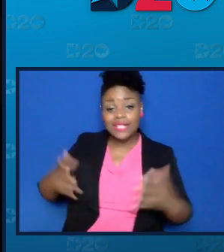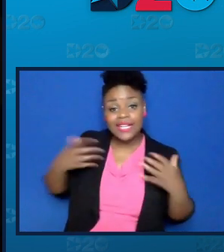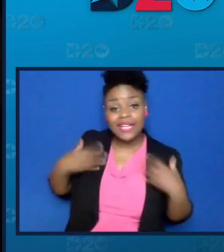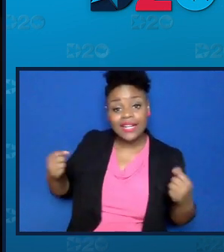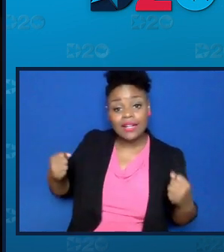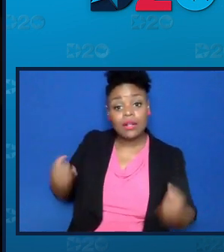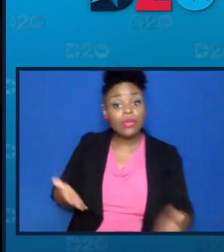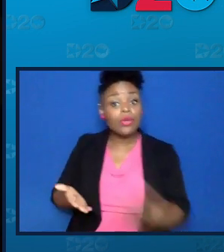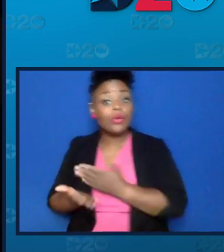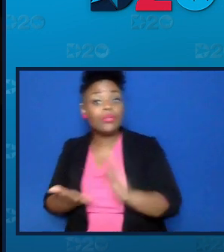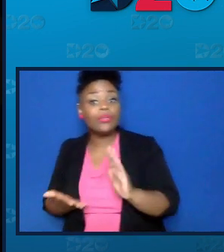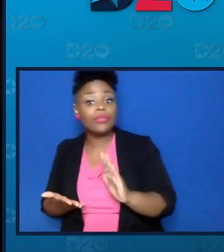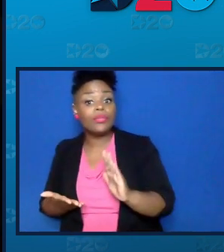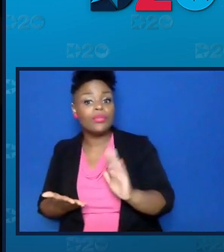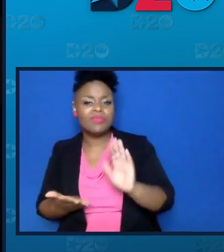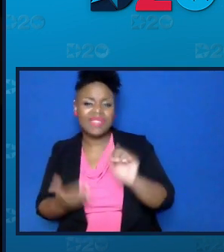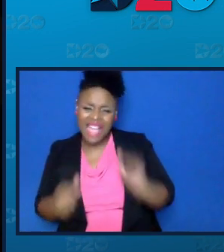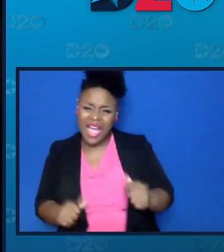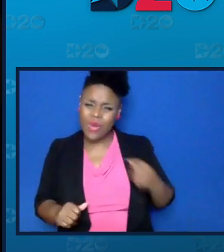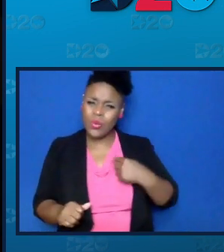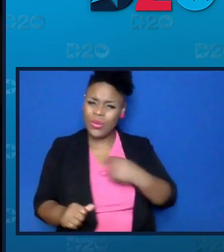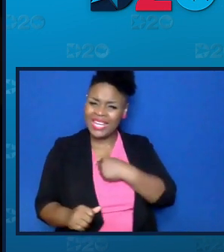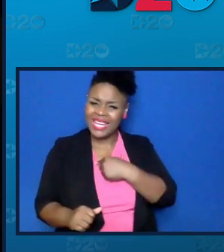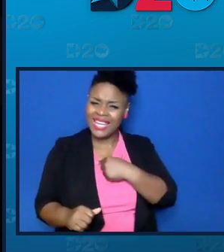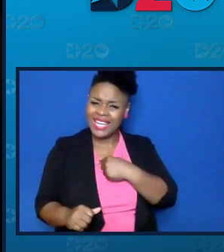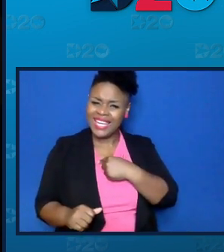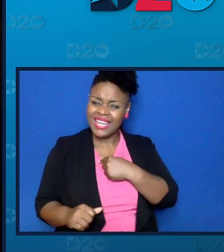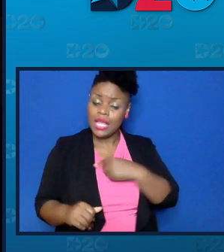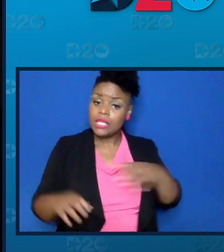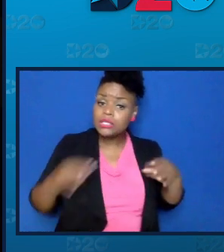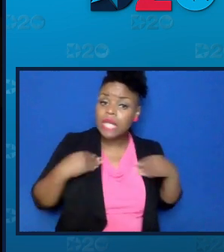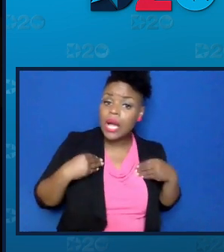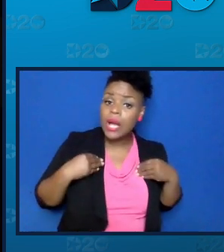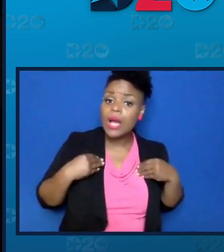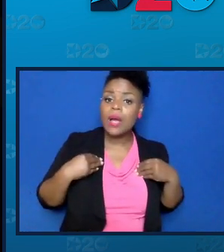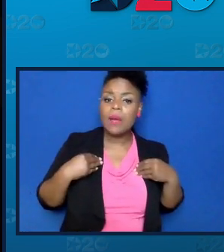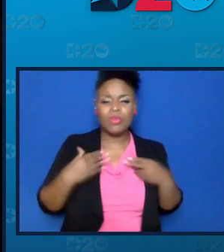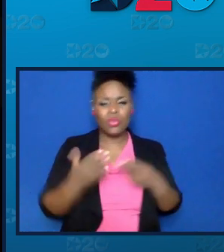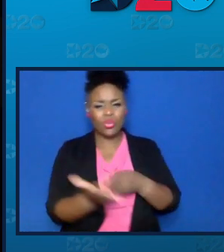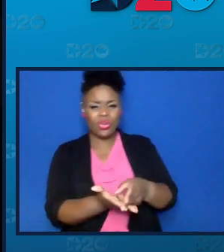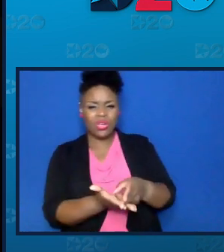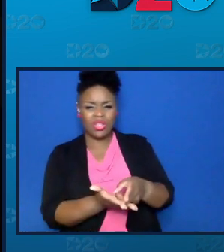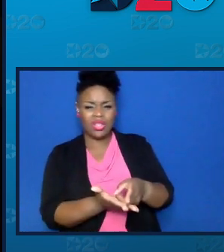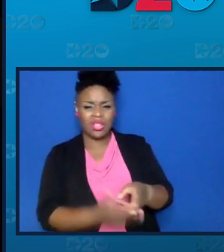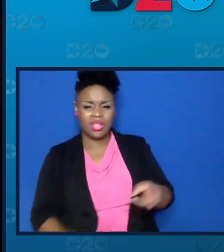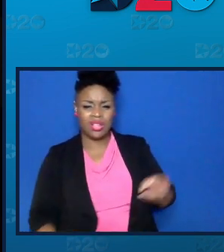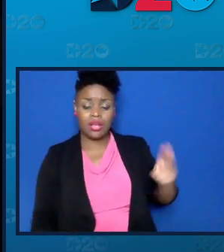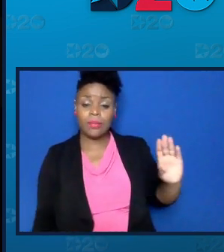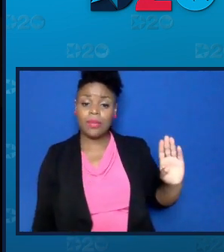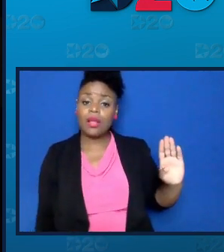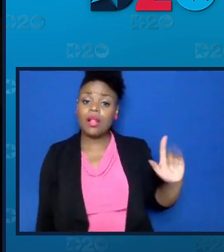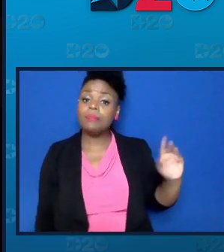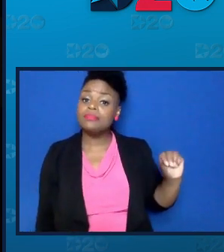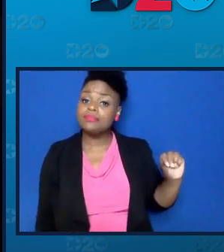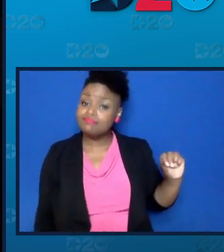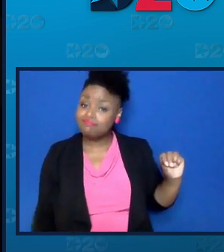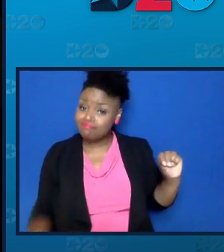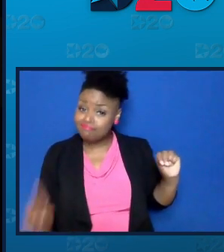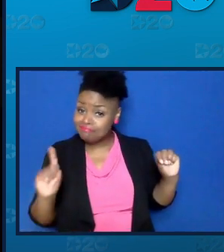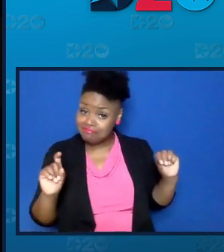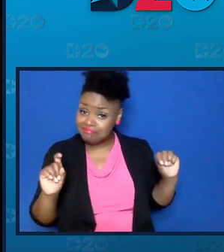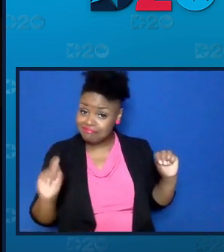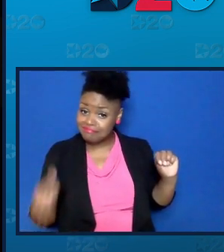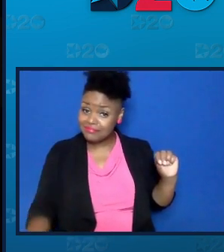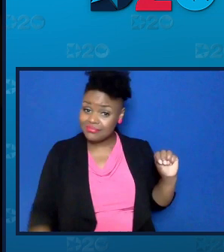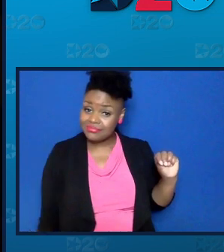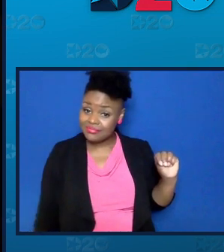that lives up to the truth that black lives matter? Will we handle questions of science and